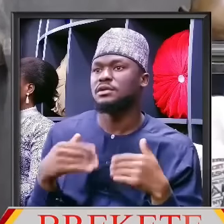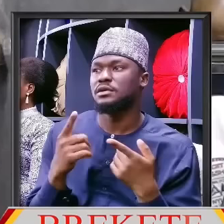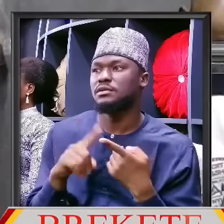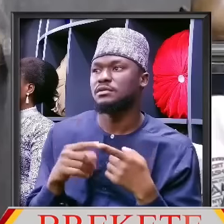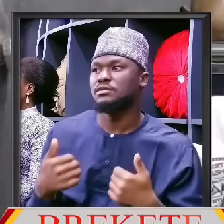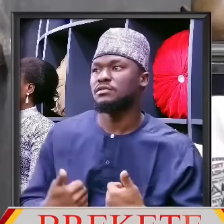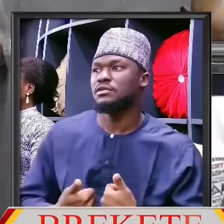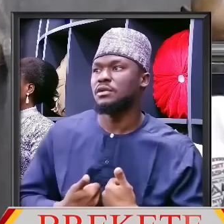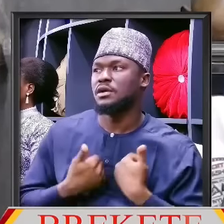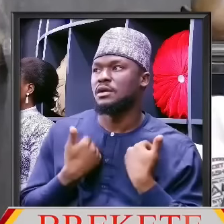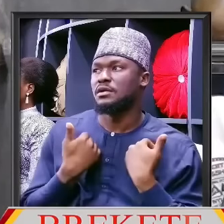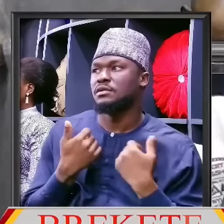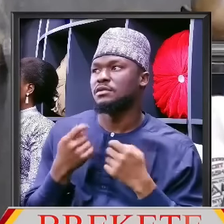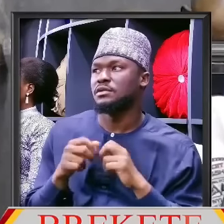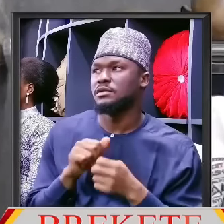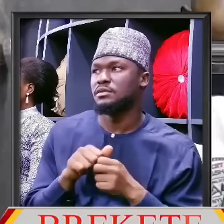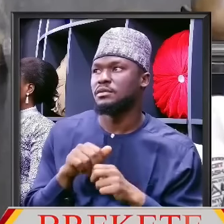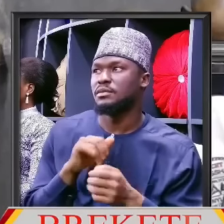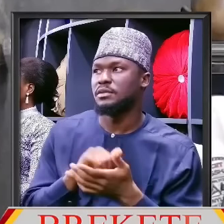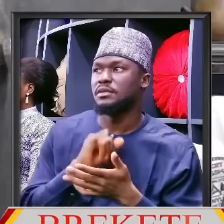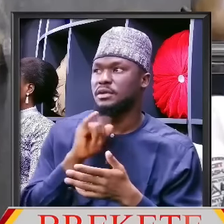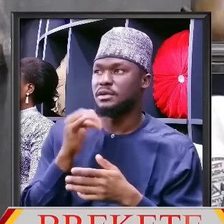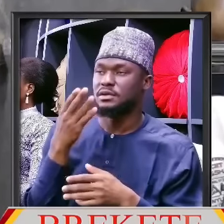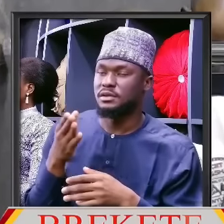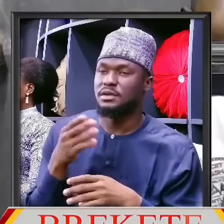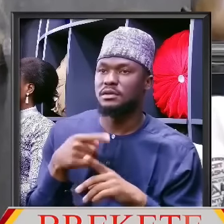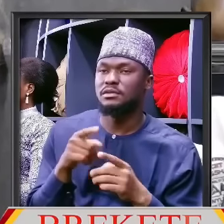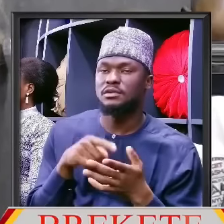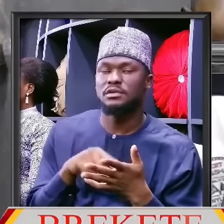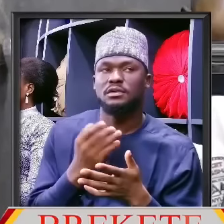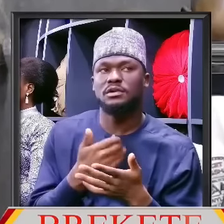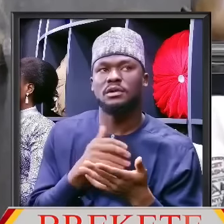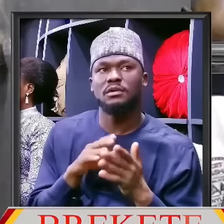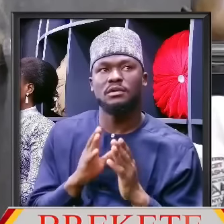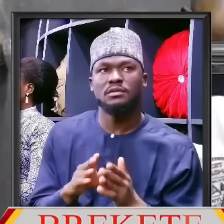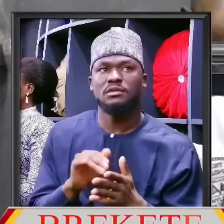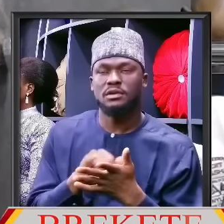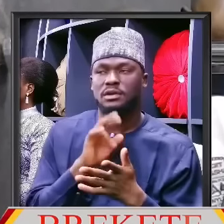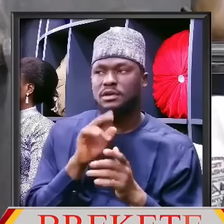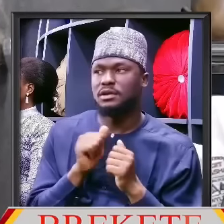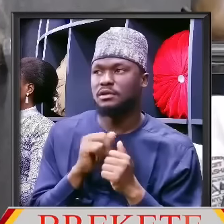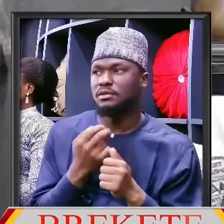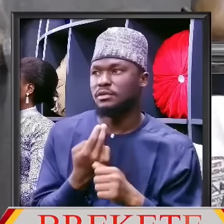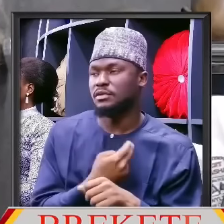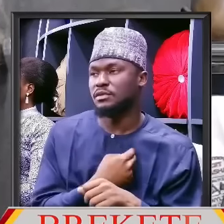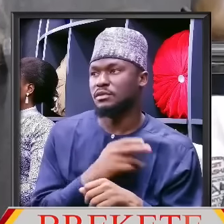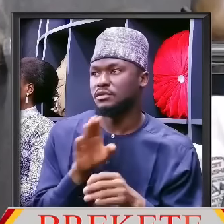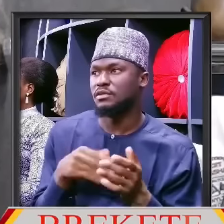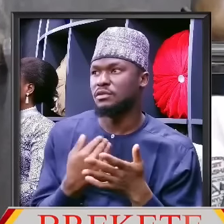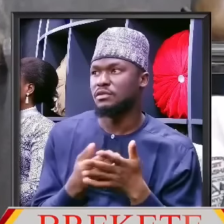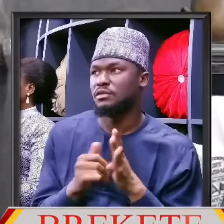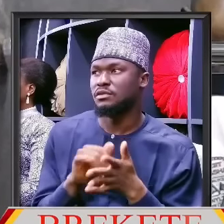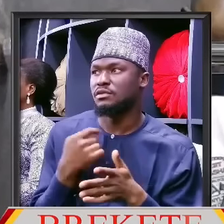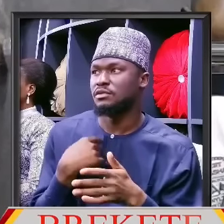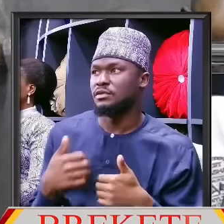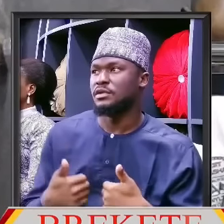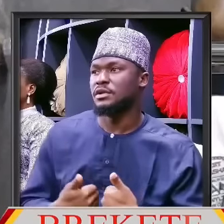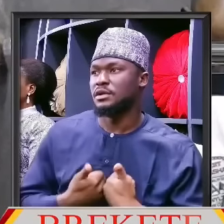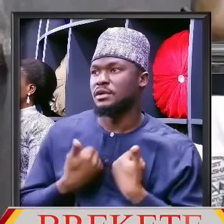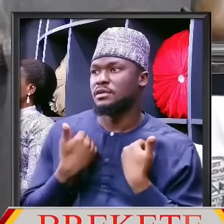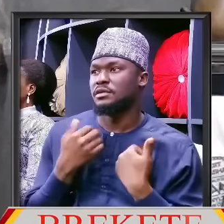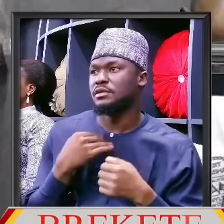address the problem we don't already take ground. For these are our students we don't take ground. Now those ones with the address, so,